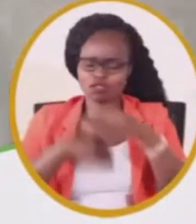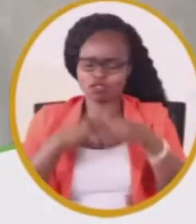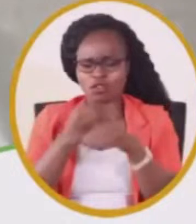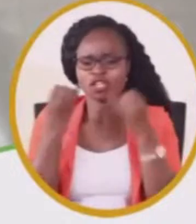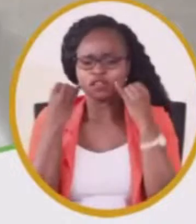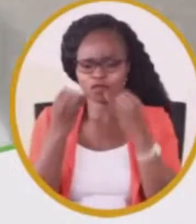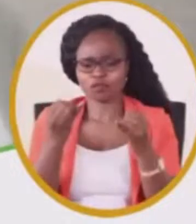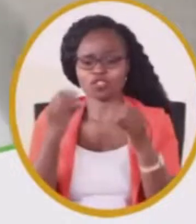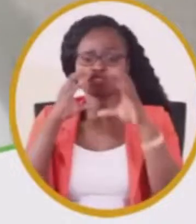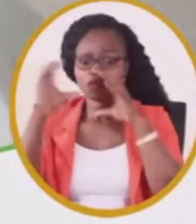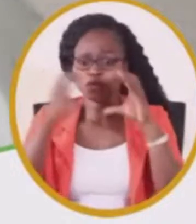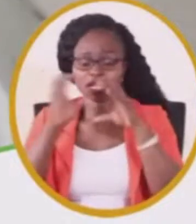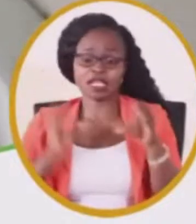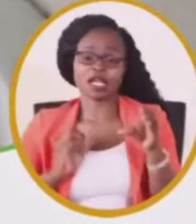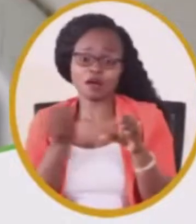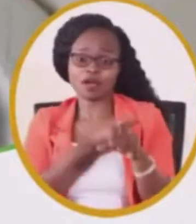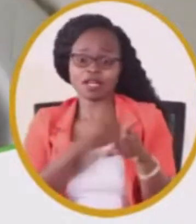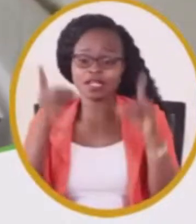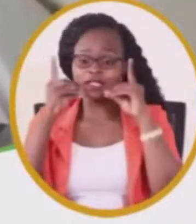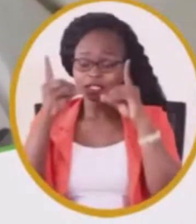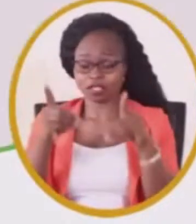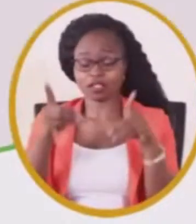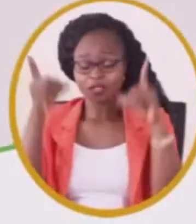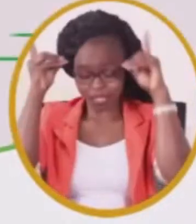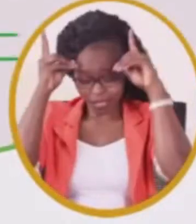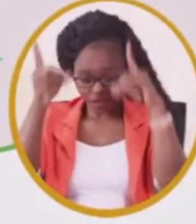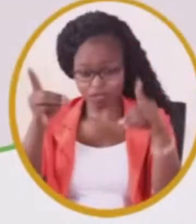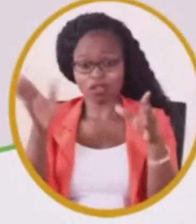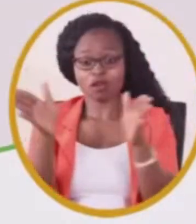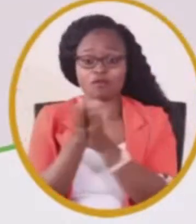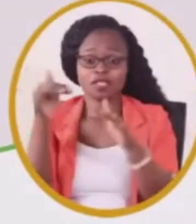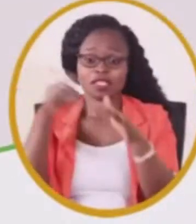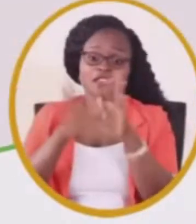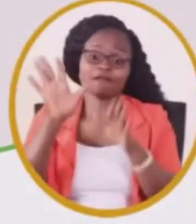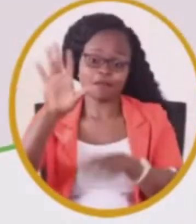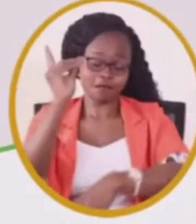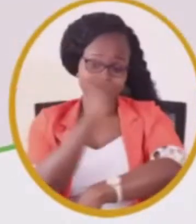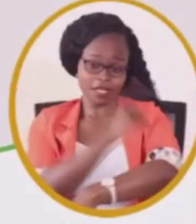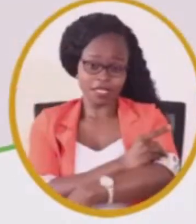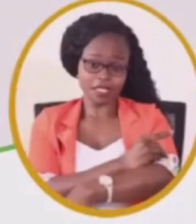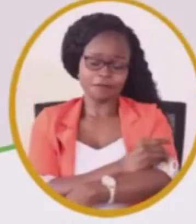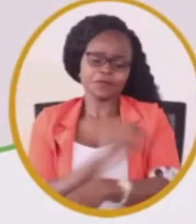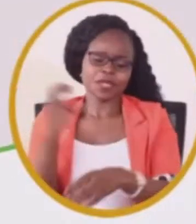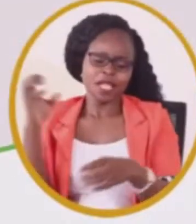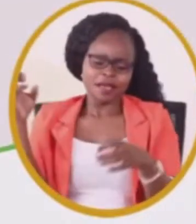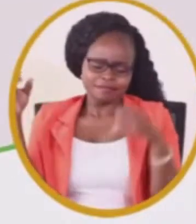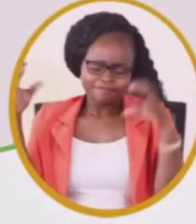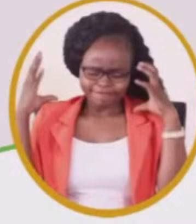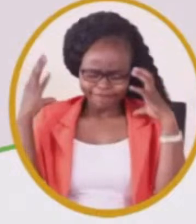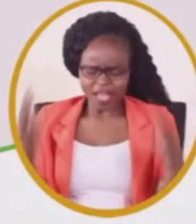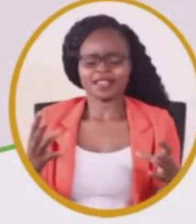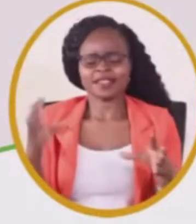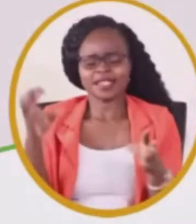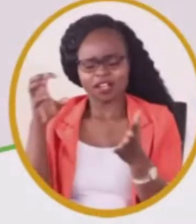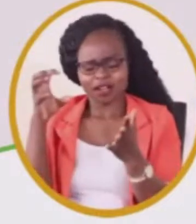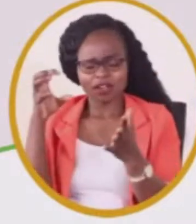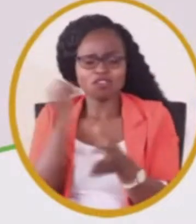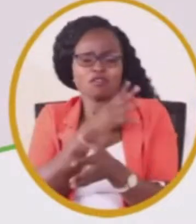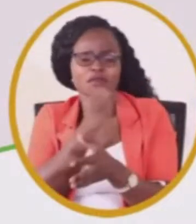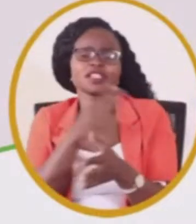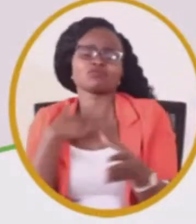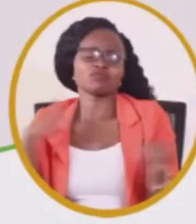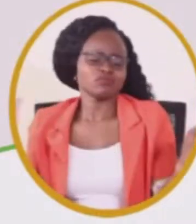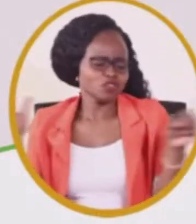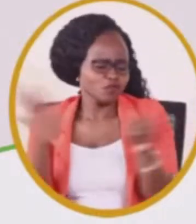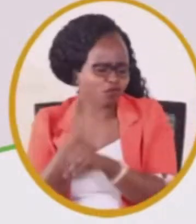our decision to the complainant within 5 days. Complex complaints requiring full investigations are investigated